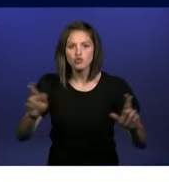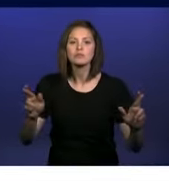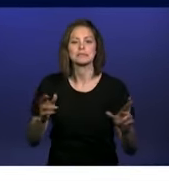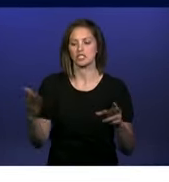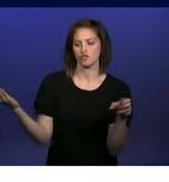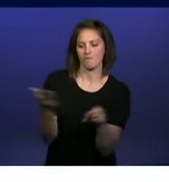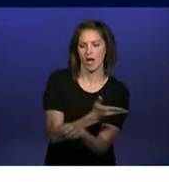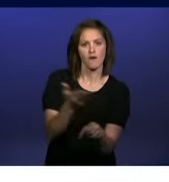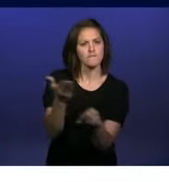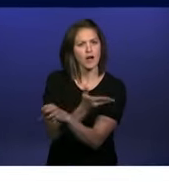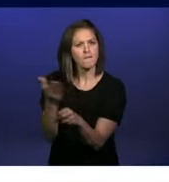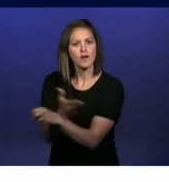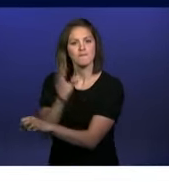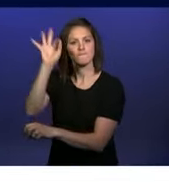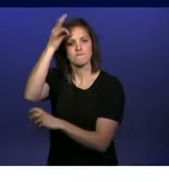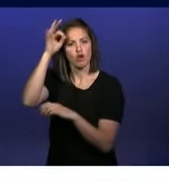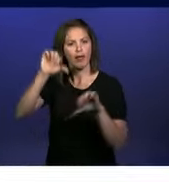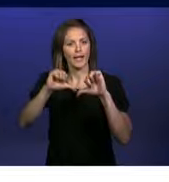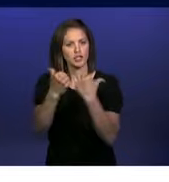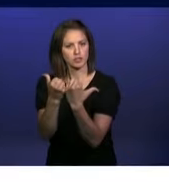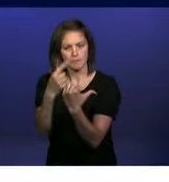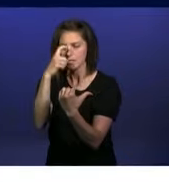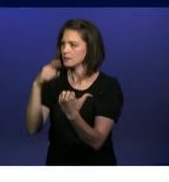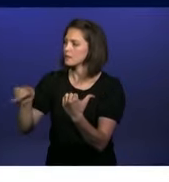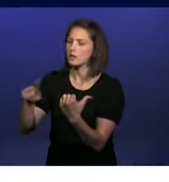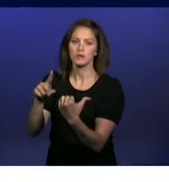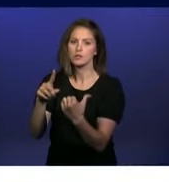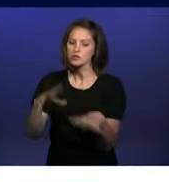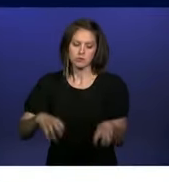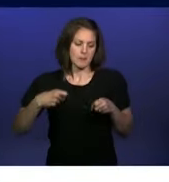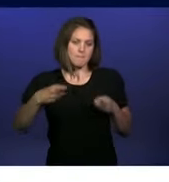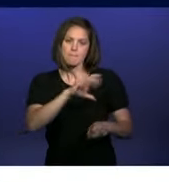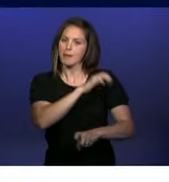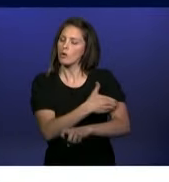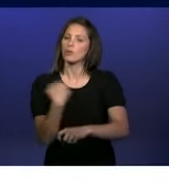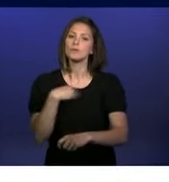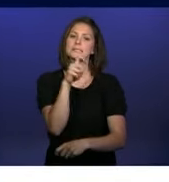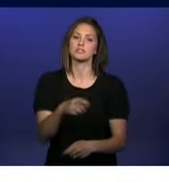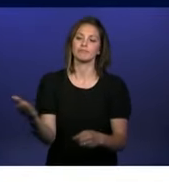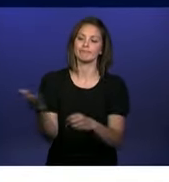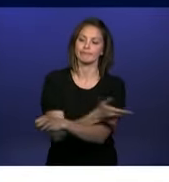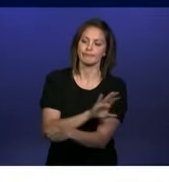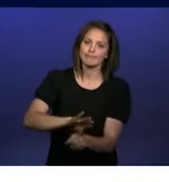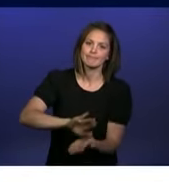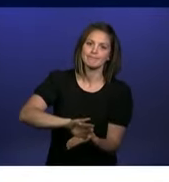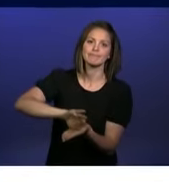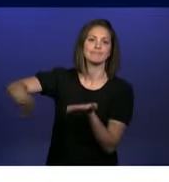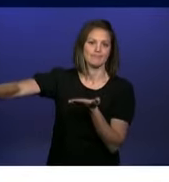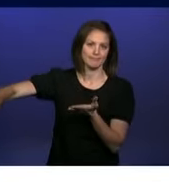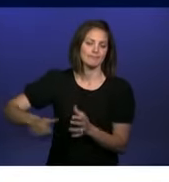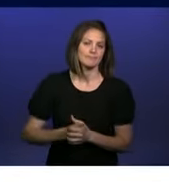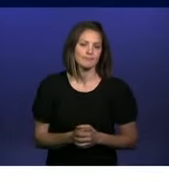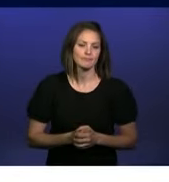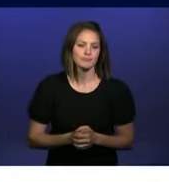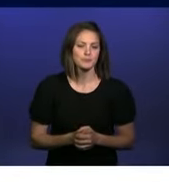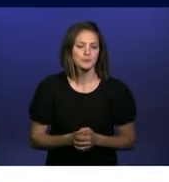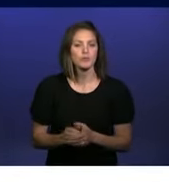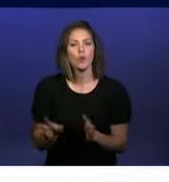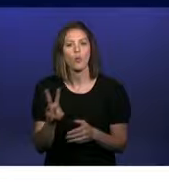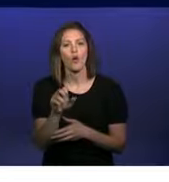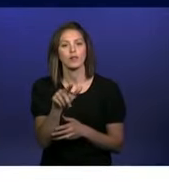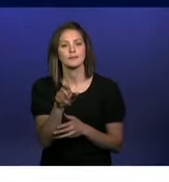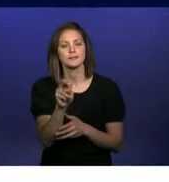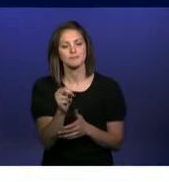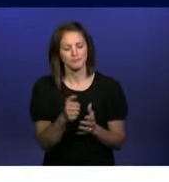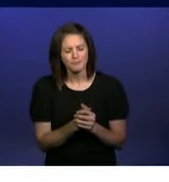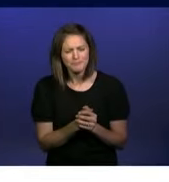they are far too intrusive and we need to get them completely out of the way. Mr. Walton? So the